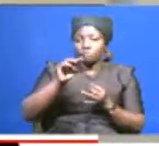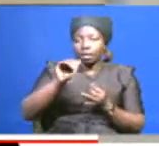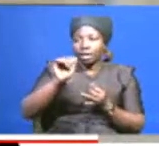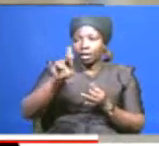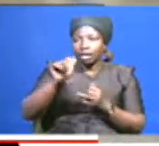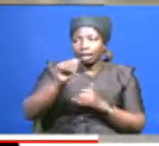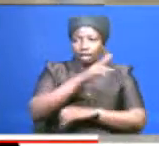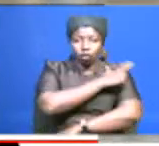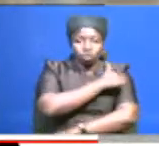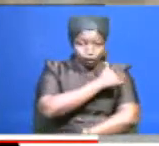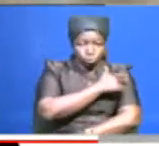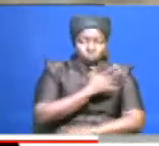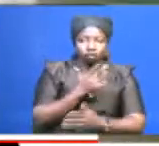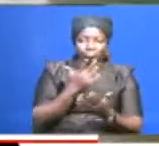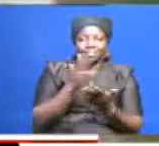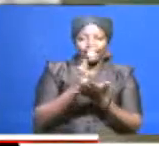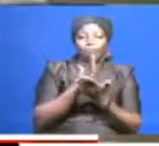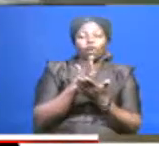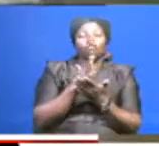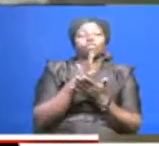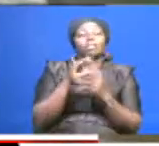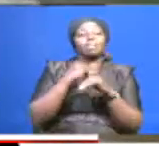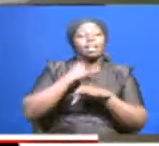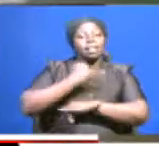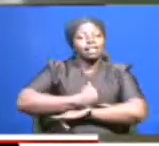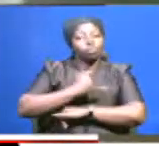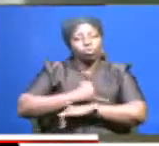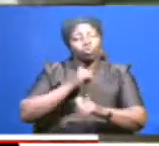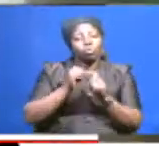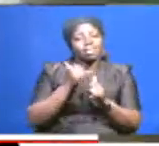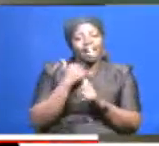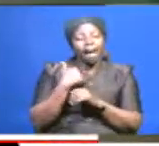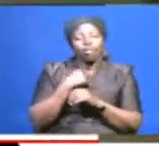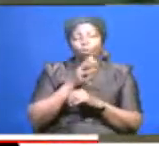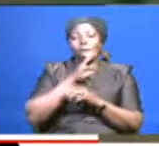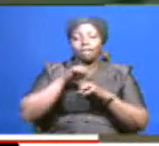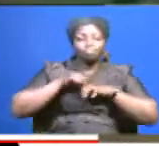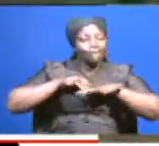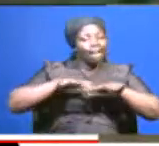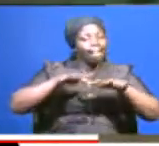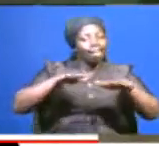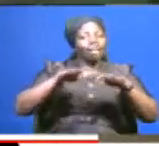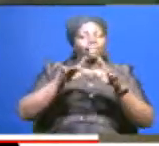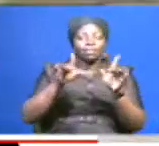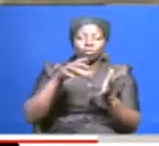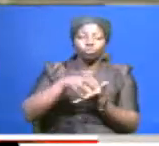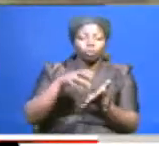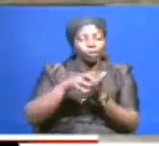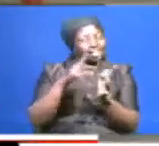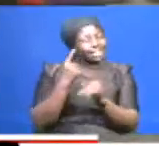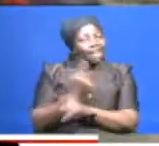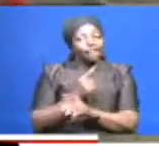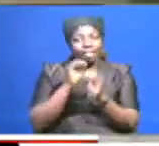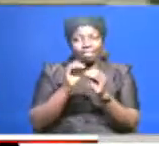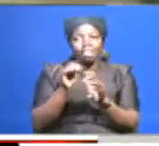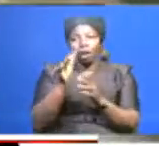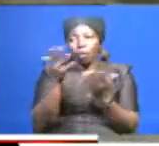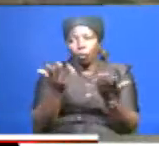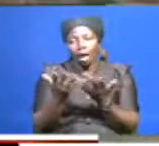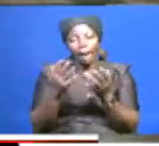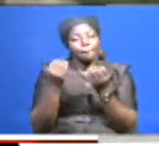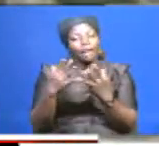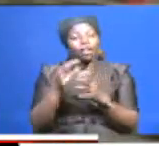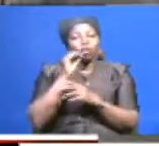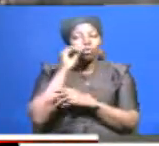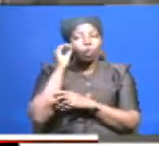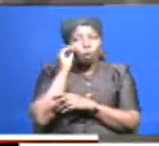of the institutions submerged in water. The situation is not different at Ogenya in Kadibo sub-county, where several homes have been